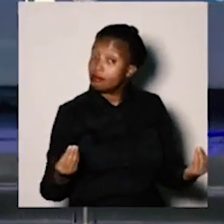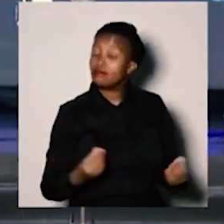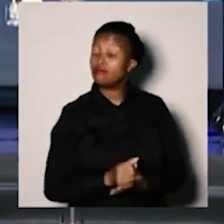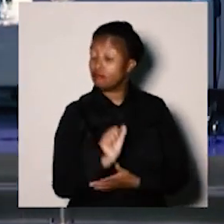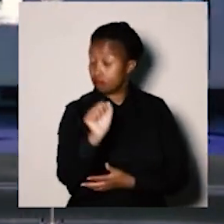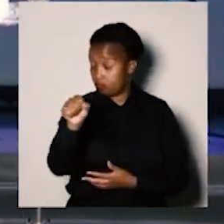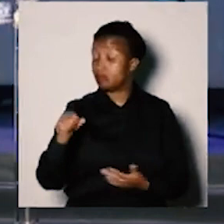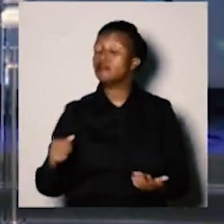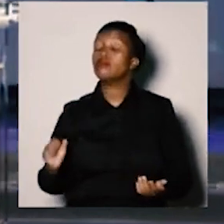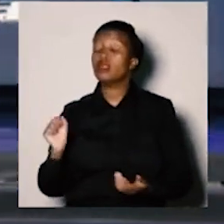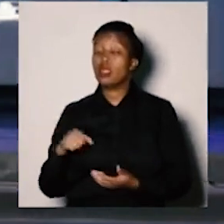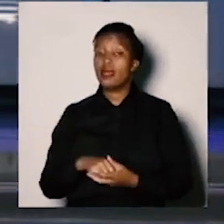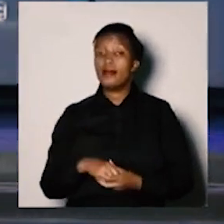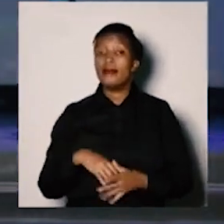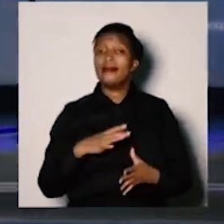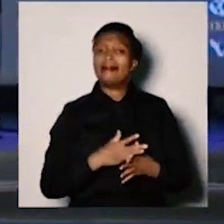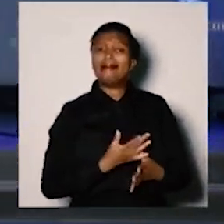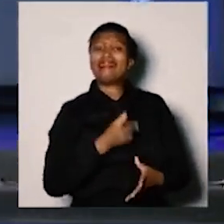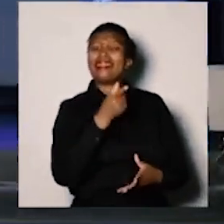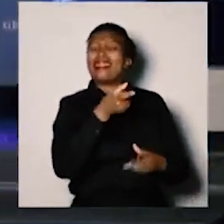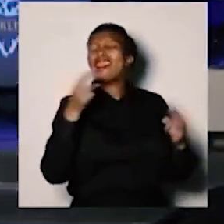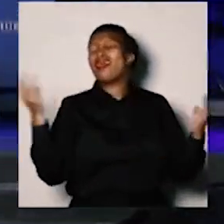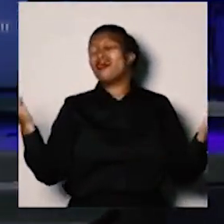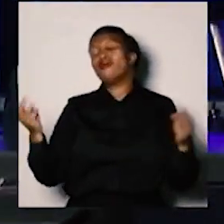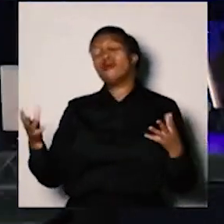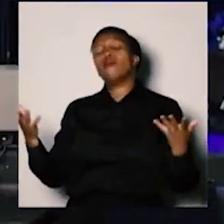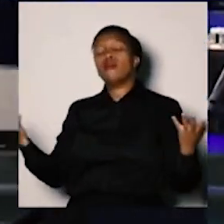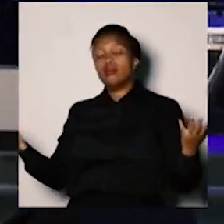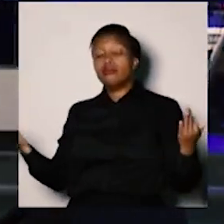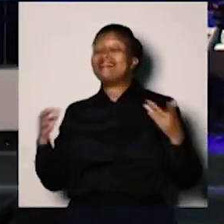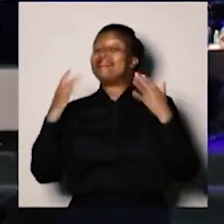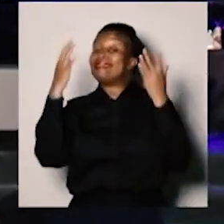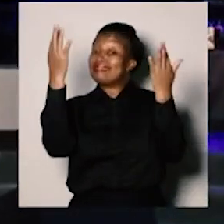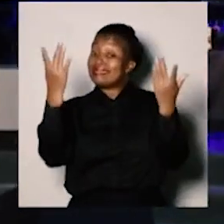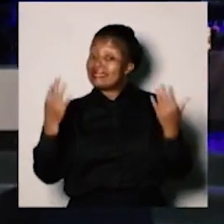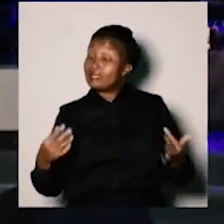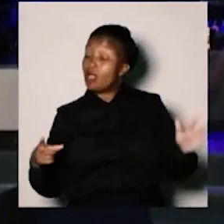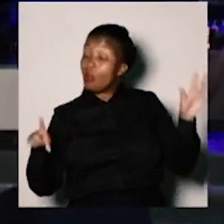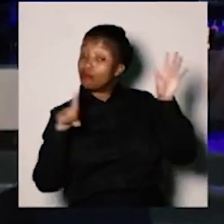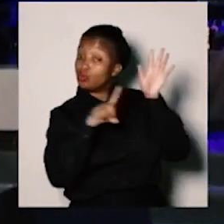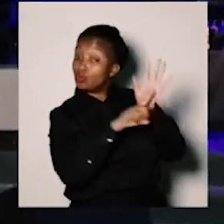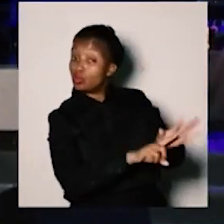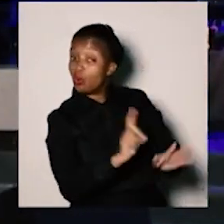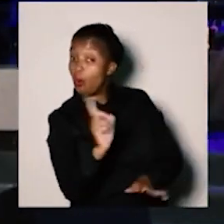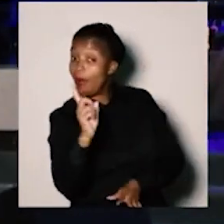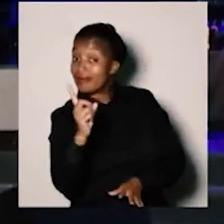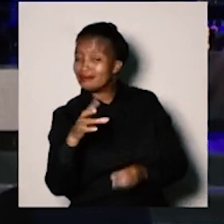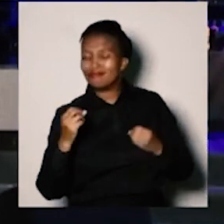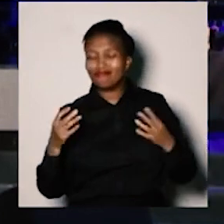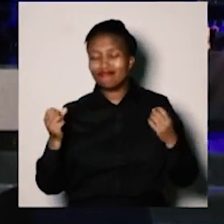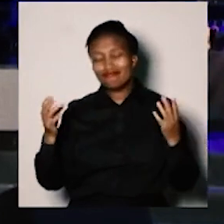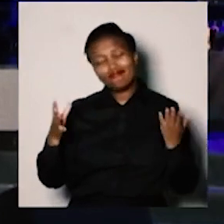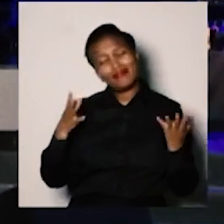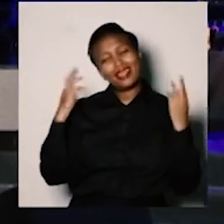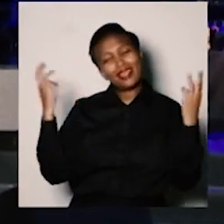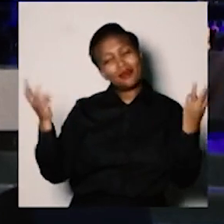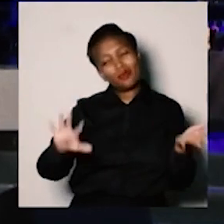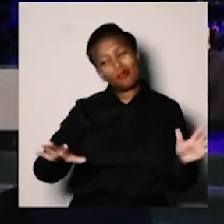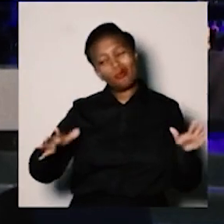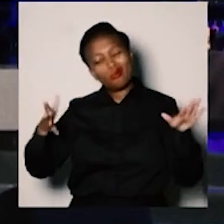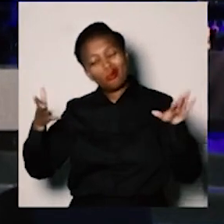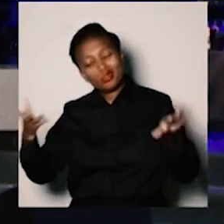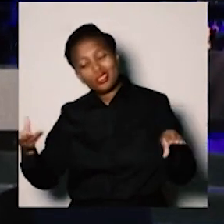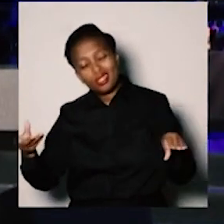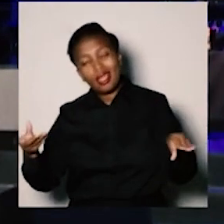Yeah. Because there are people who, in fact, statistics do show that most people who die, died without